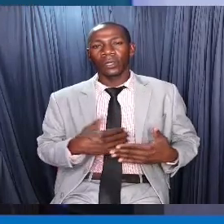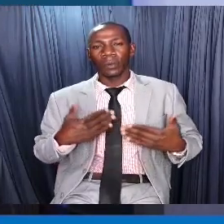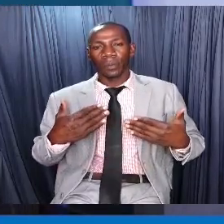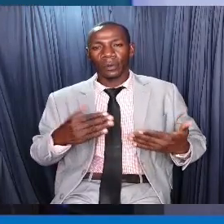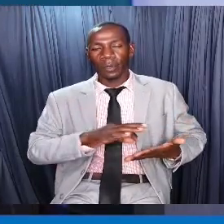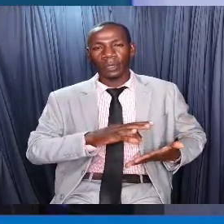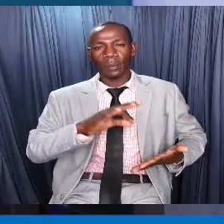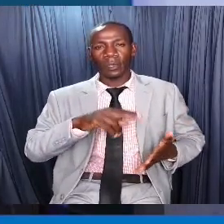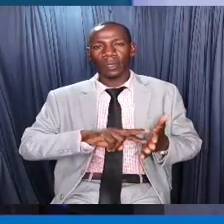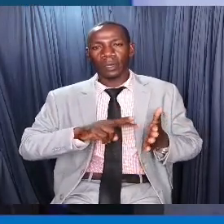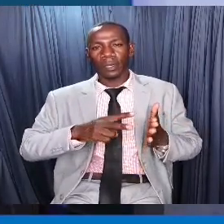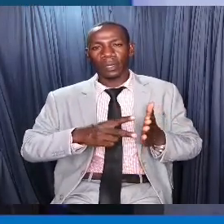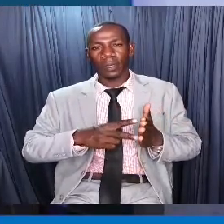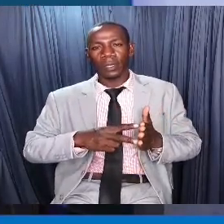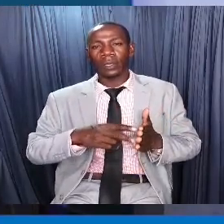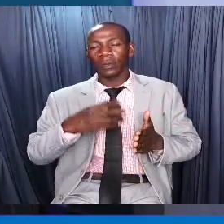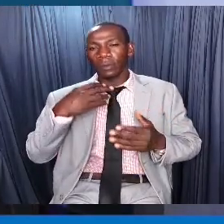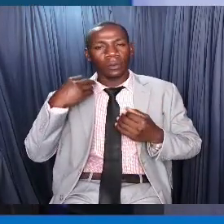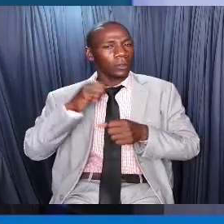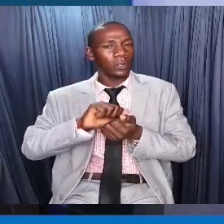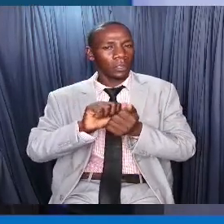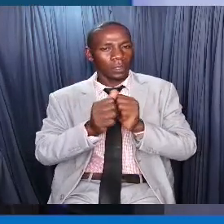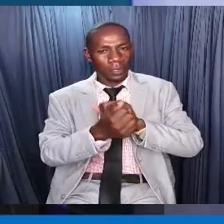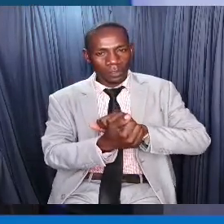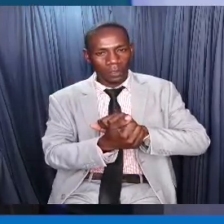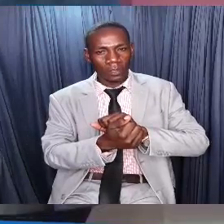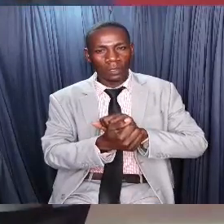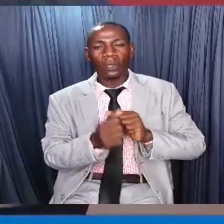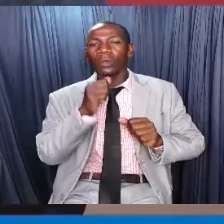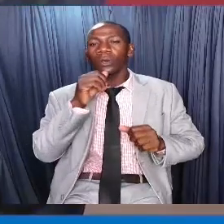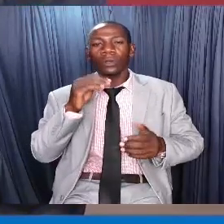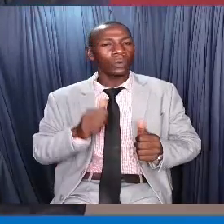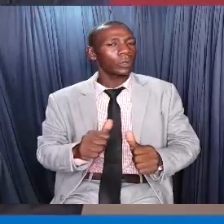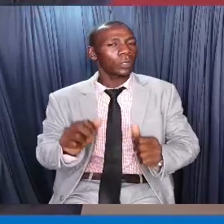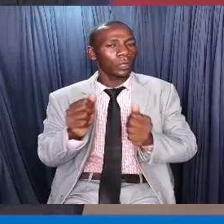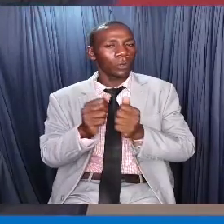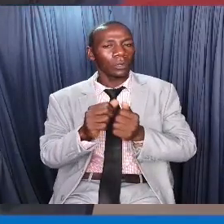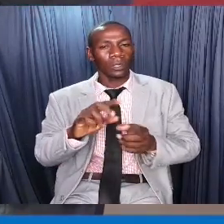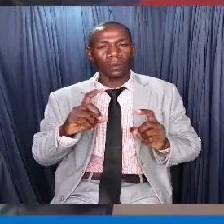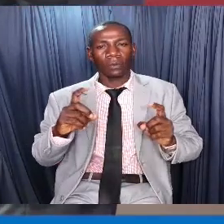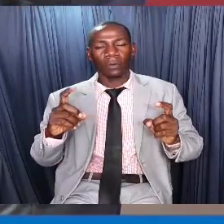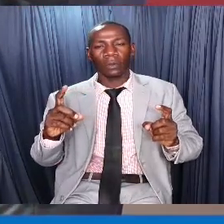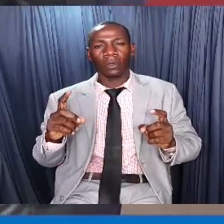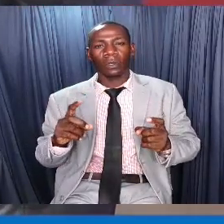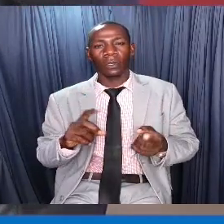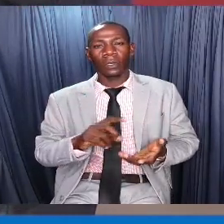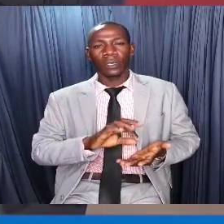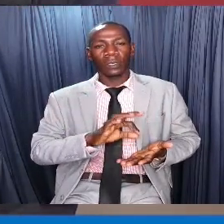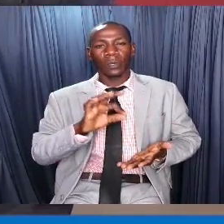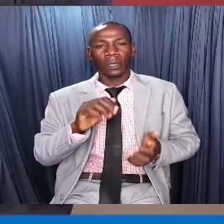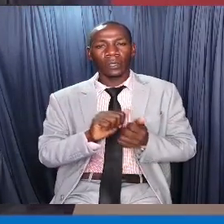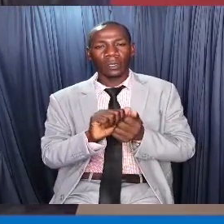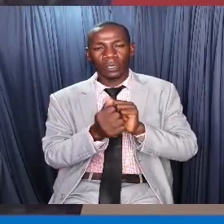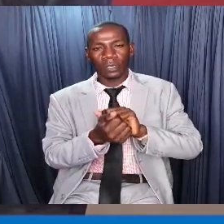manake. The spirit of repentance. Ni roho yenye kugairi. This is a spirit that turns. Kuendelea na maovu. Not going on in evil. Roho yenye kugeuka.